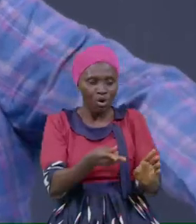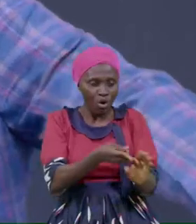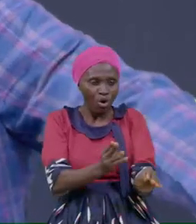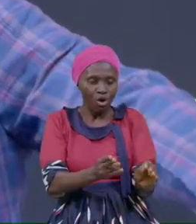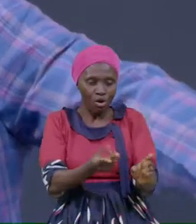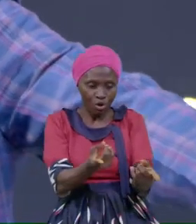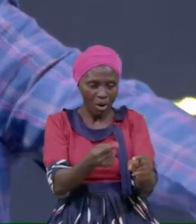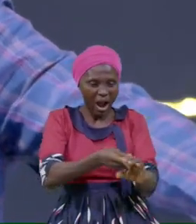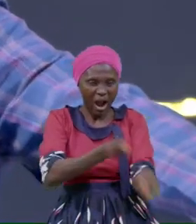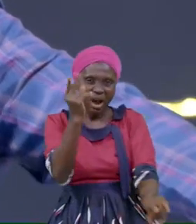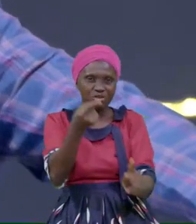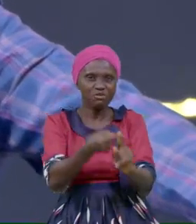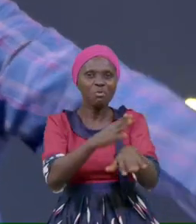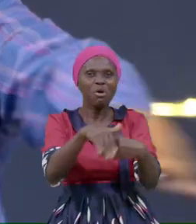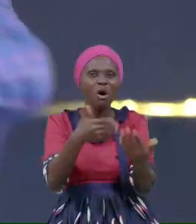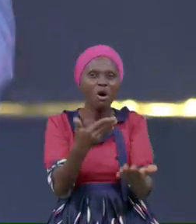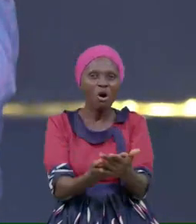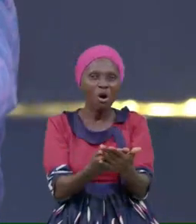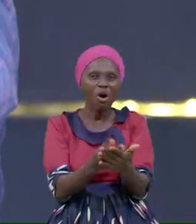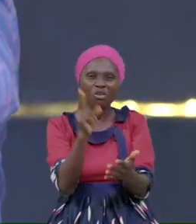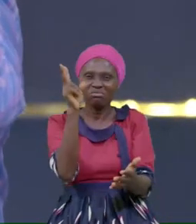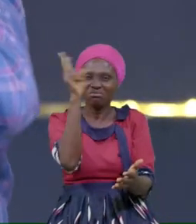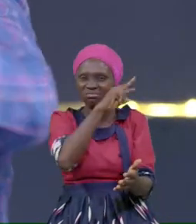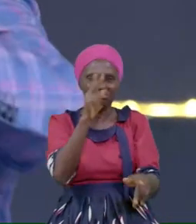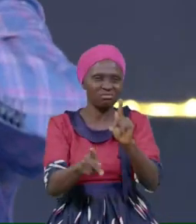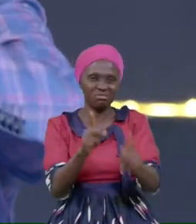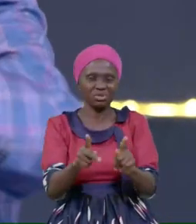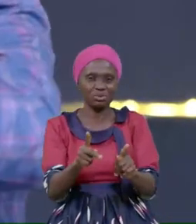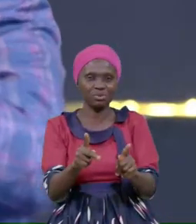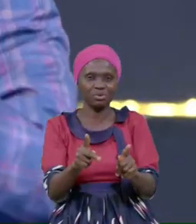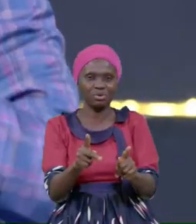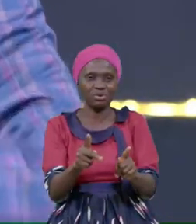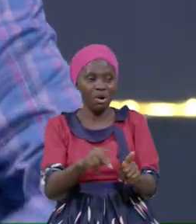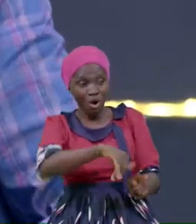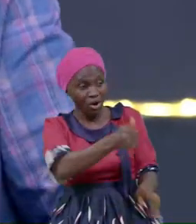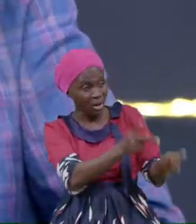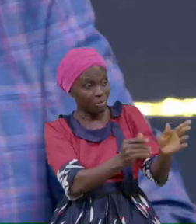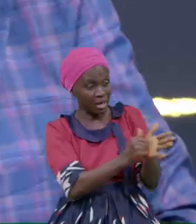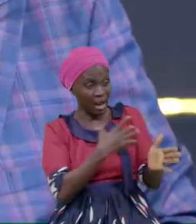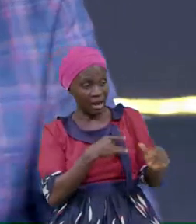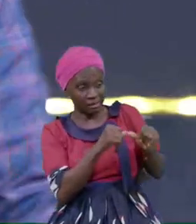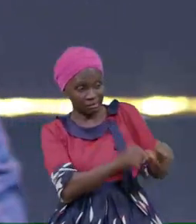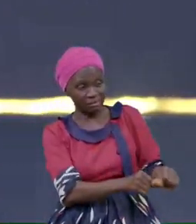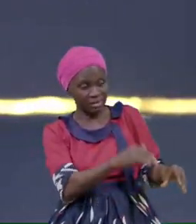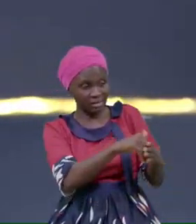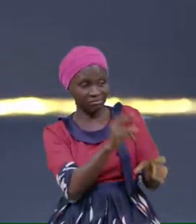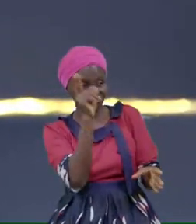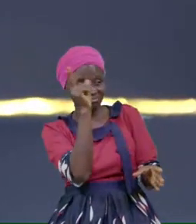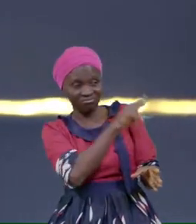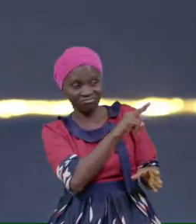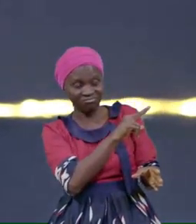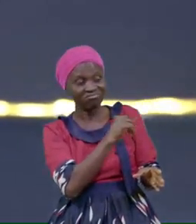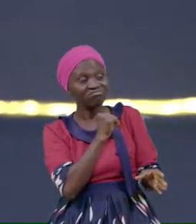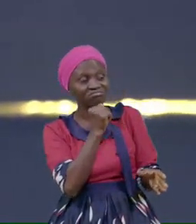to remain in their illiteracy, make your choice, make your decision. Come out, what will you do?